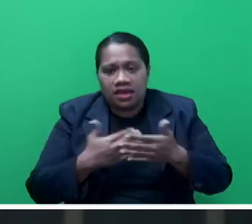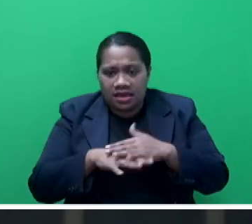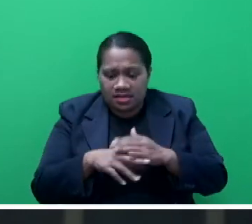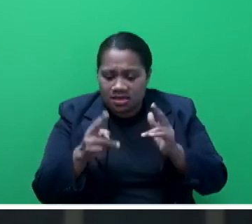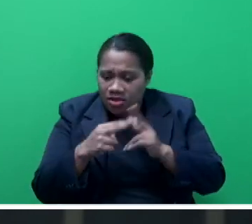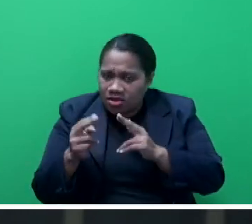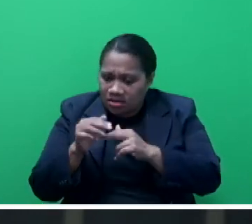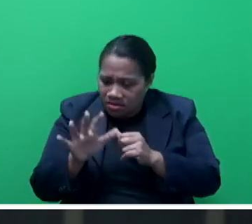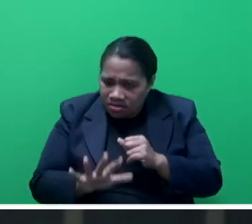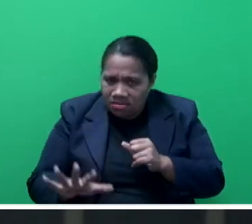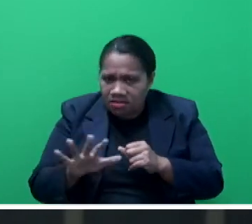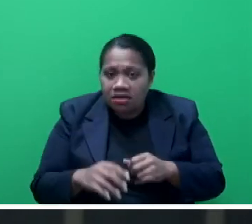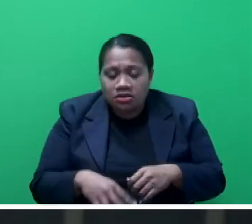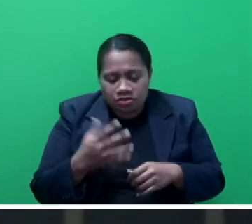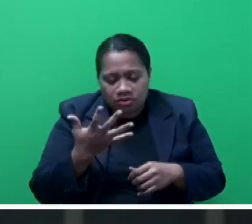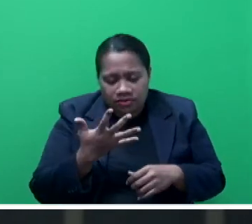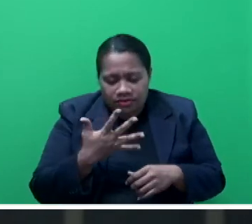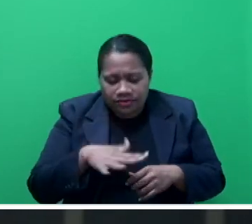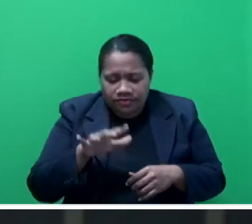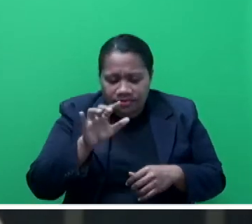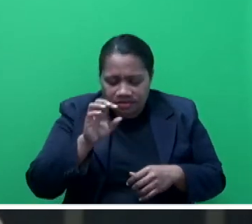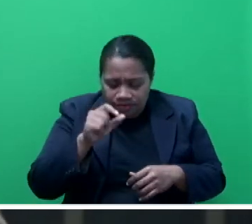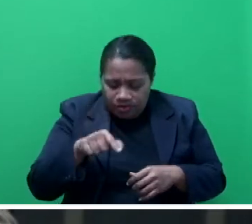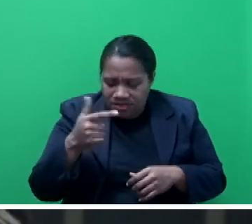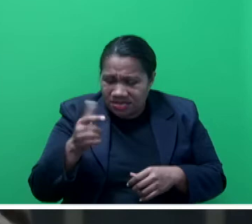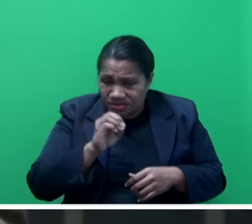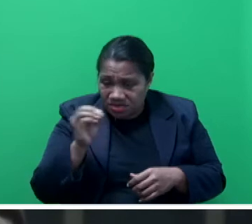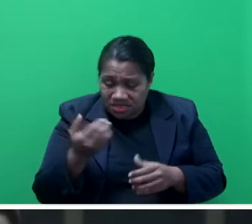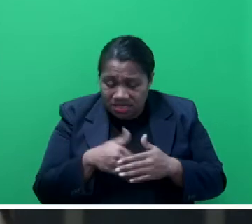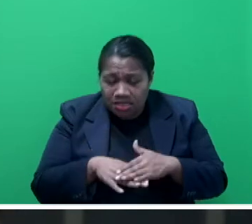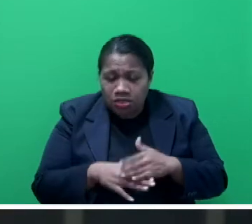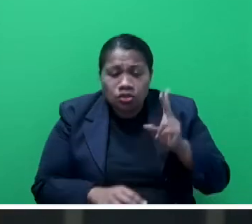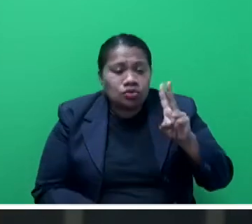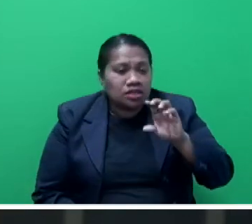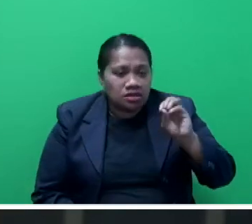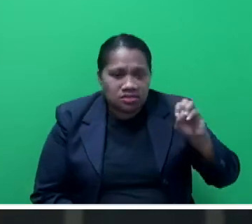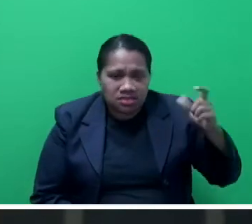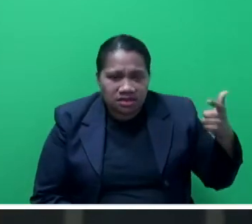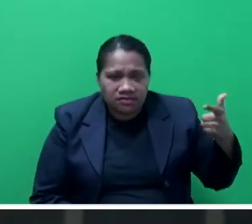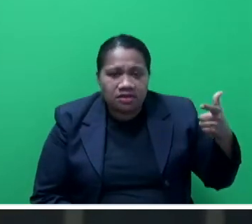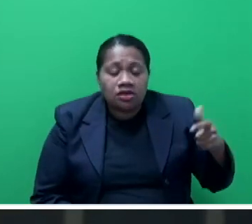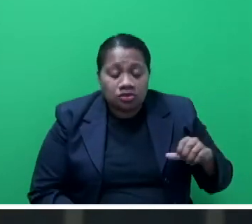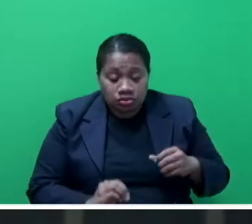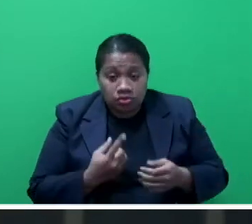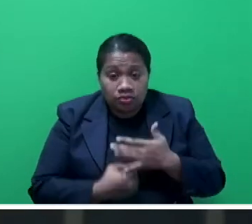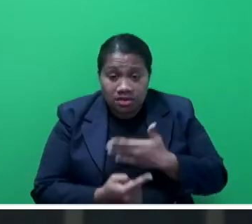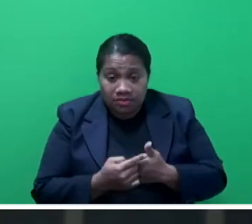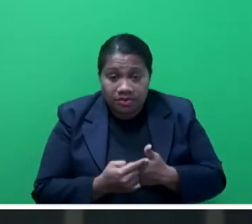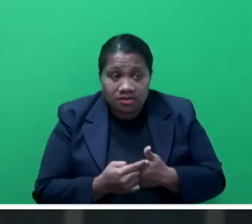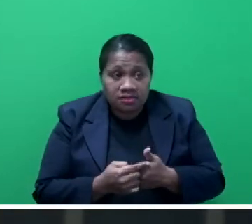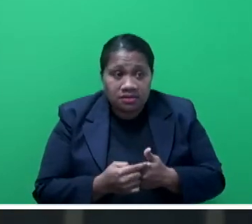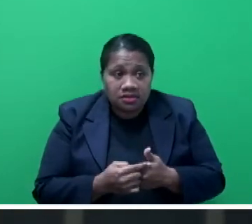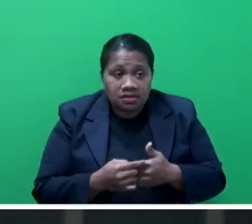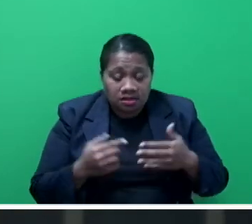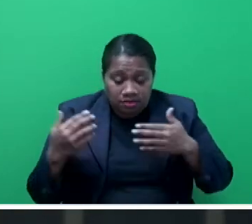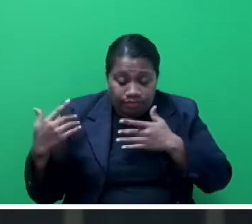from 50.7% in 2007. So, in other words, the rate of urbanization has risen around